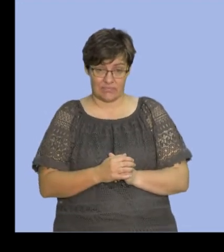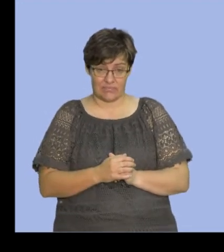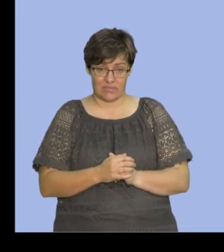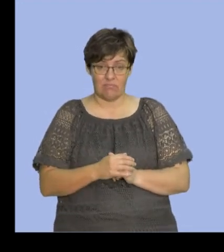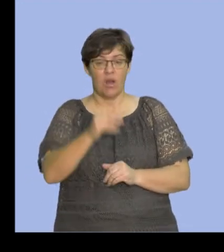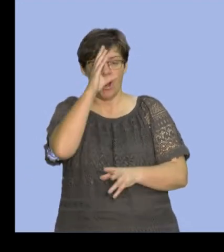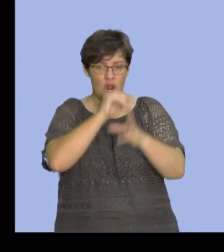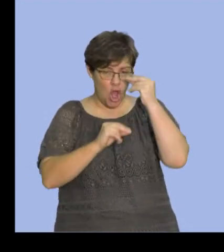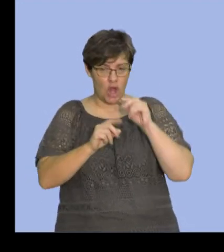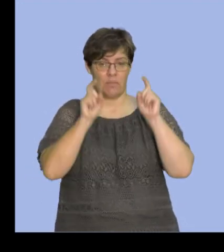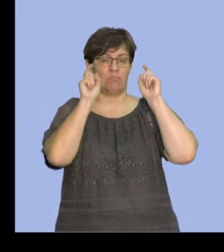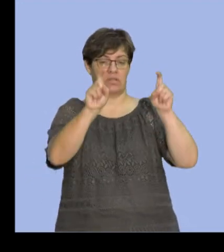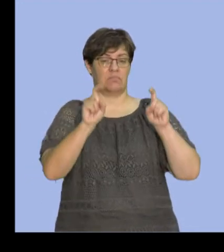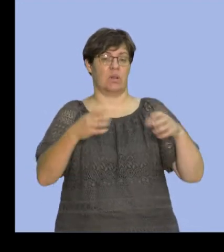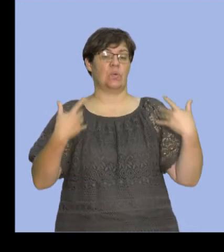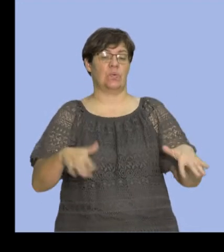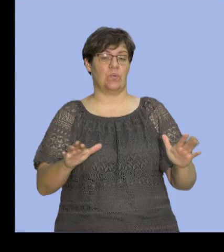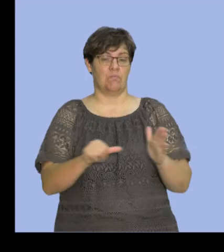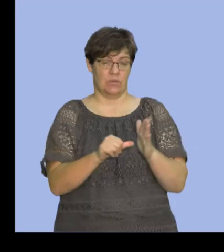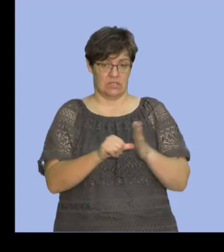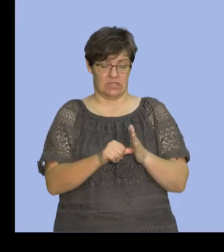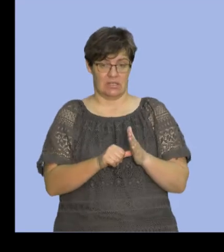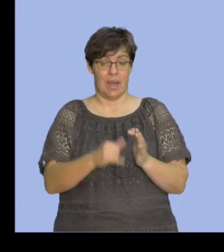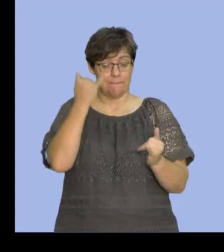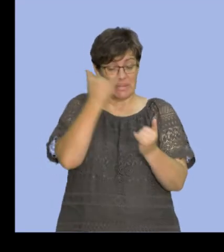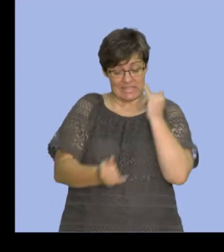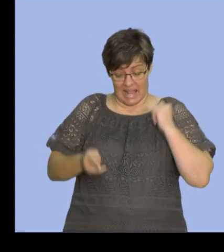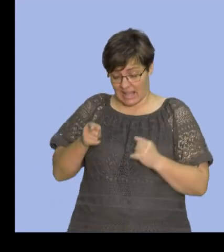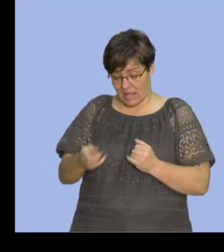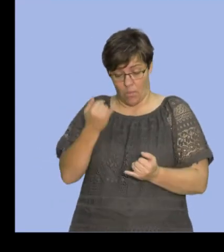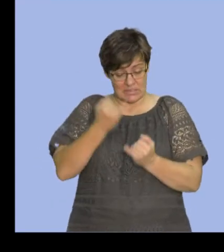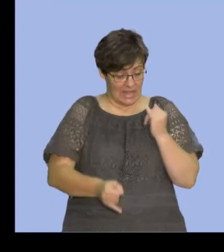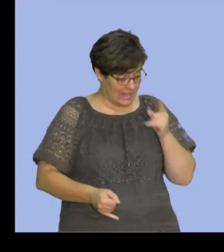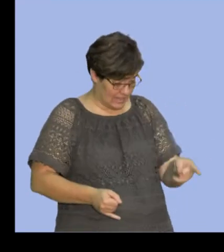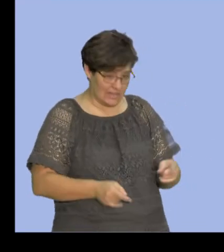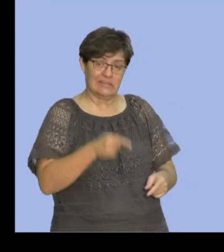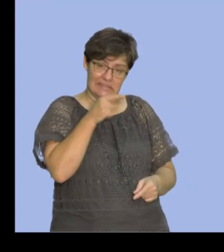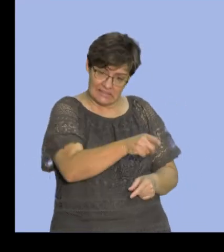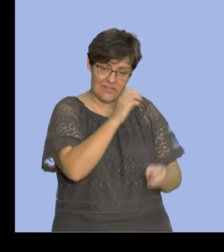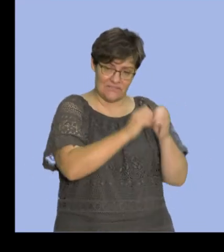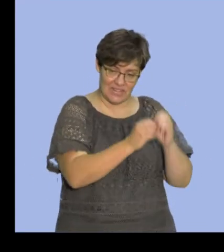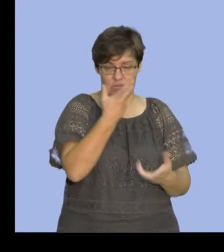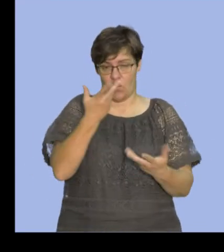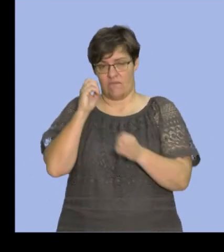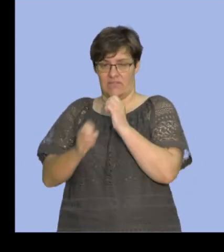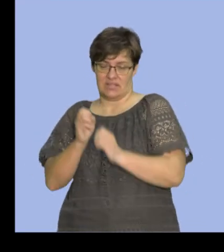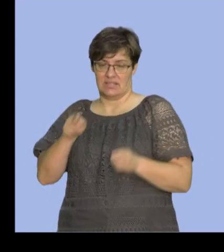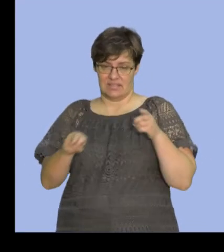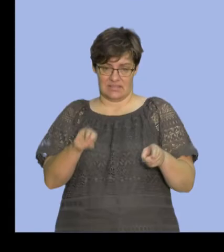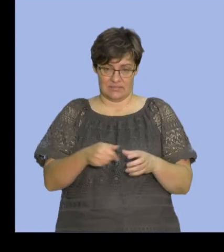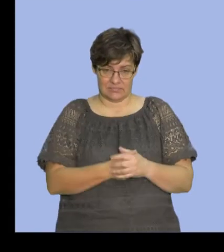very important principle here. Wherever the error is, that's where it must be corrected.